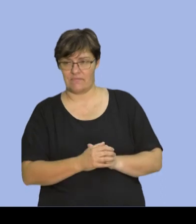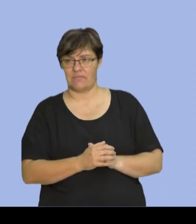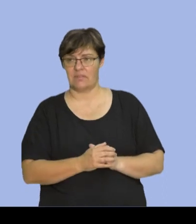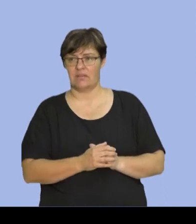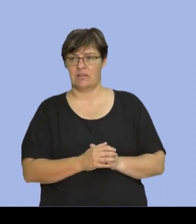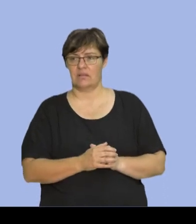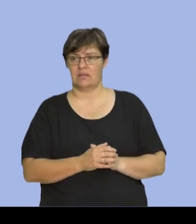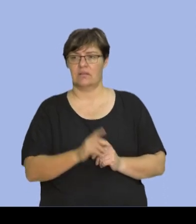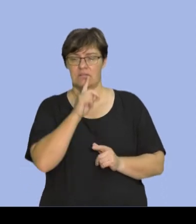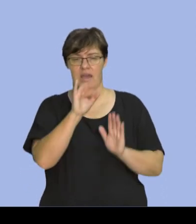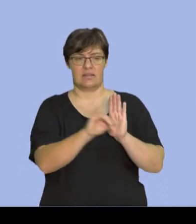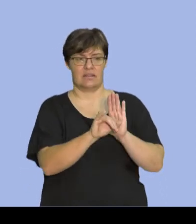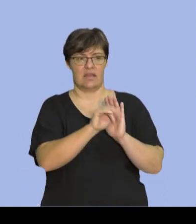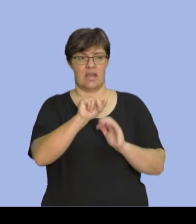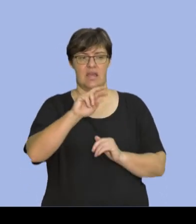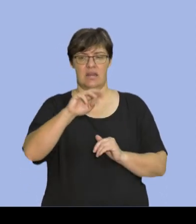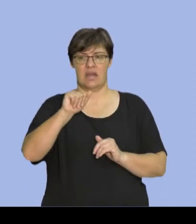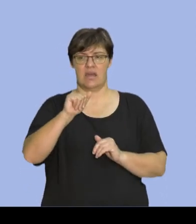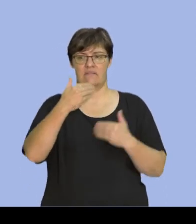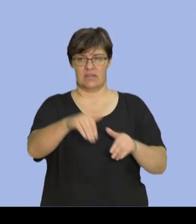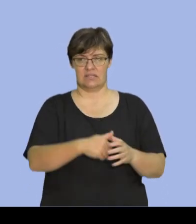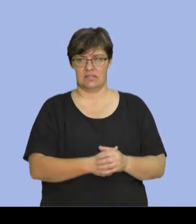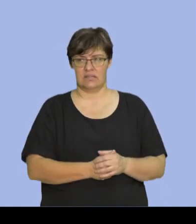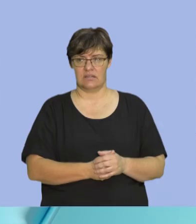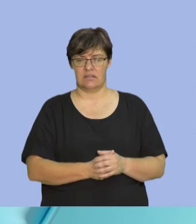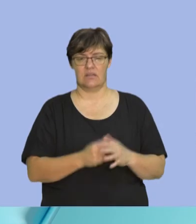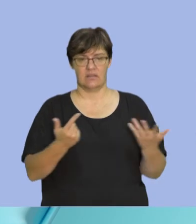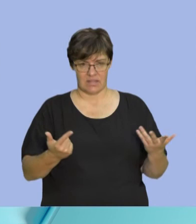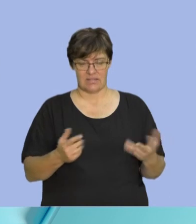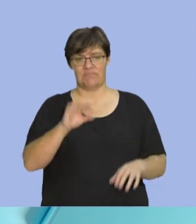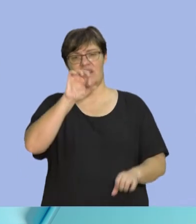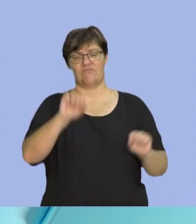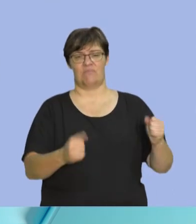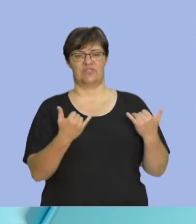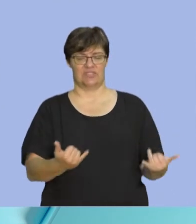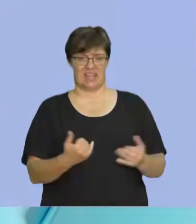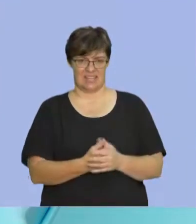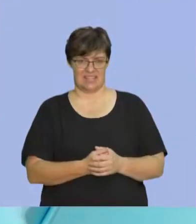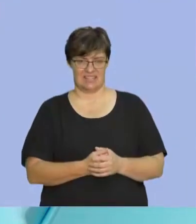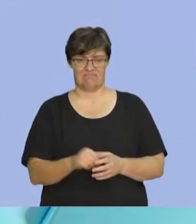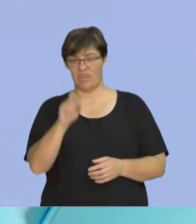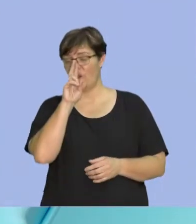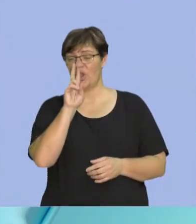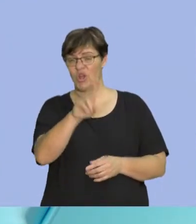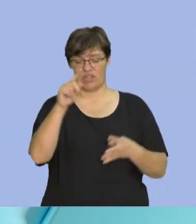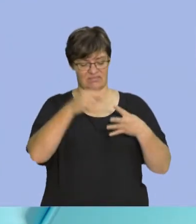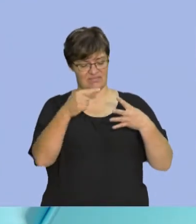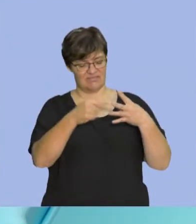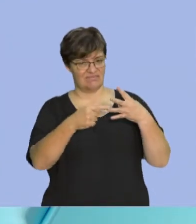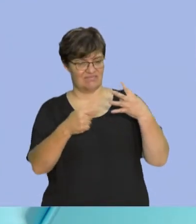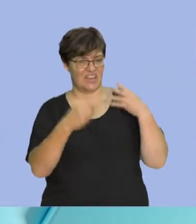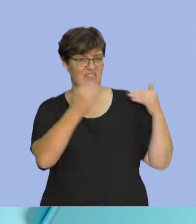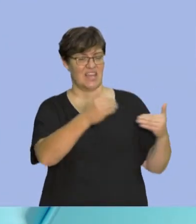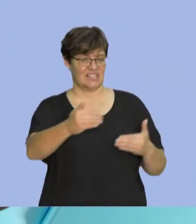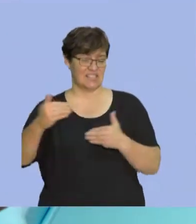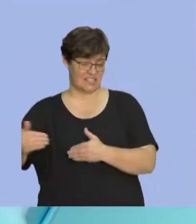that identifies anaphase correctly. Guys, that's a wrap for today. We've looked at the different phases of mitosis.